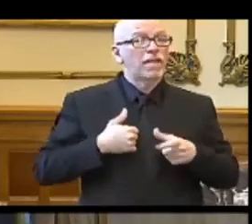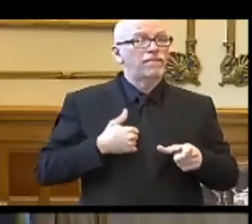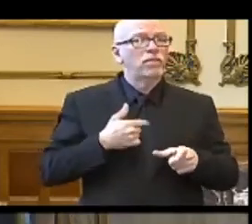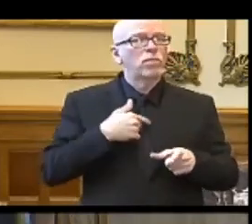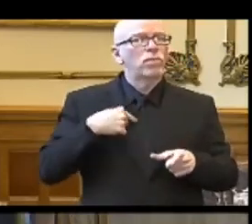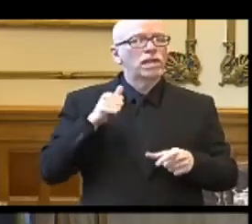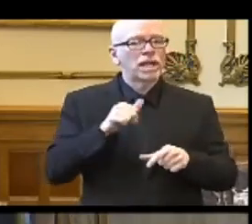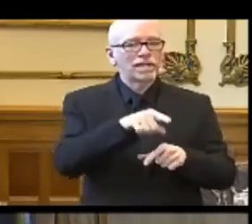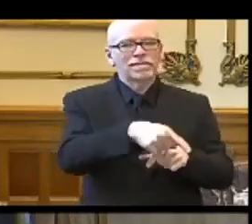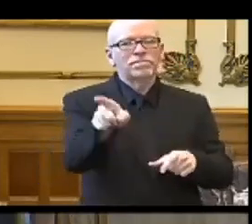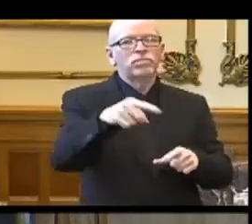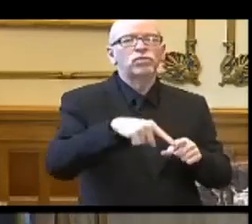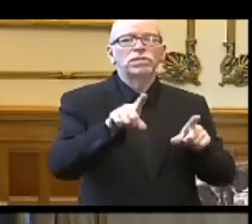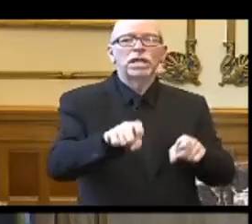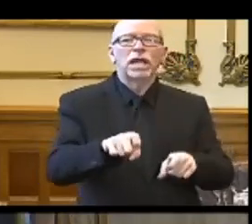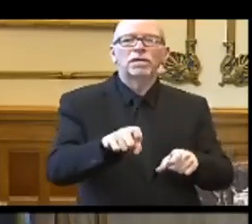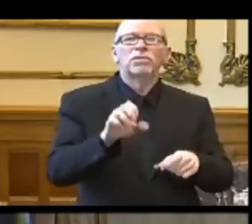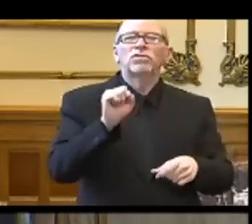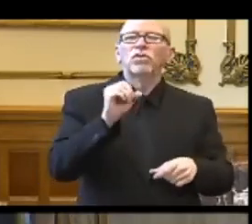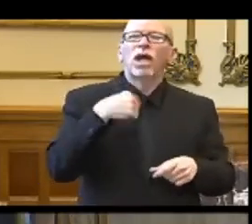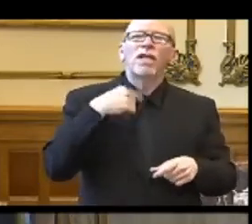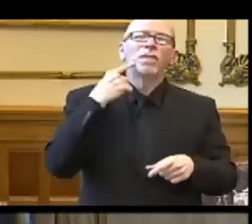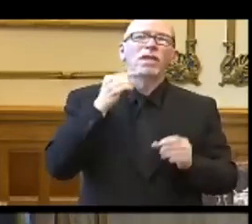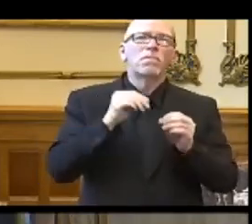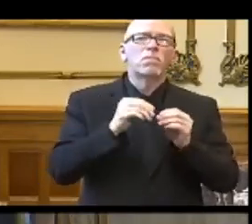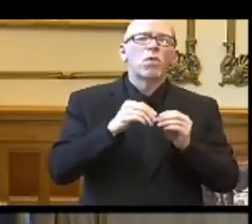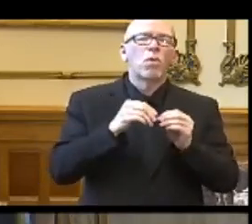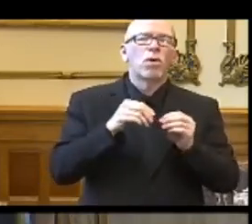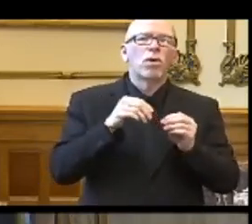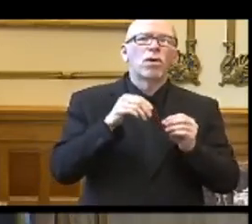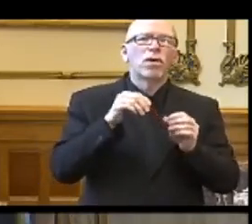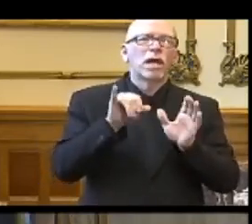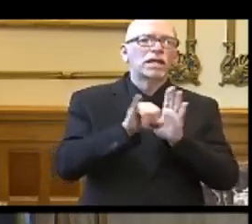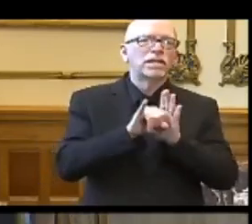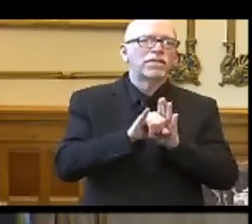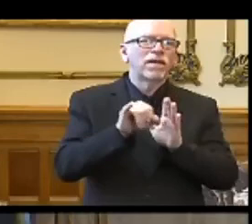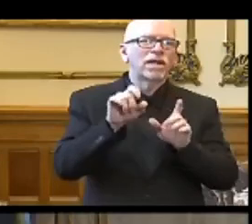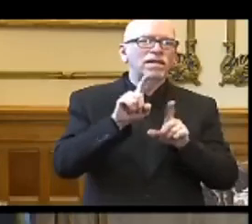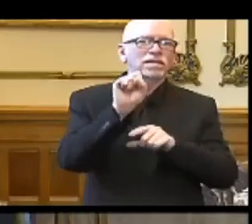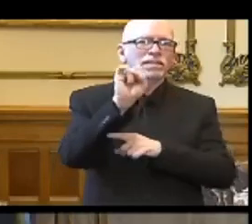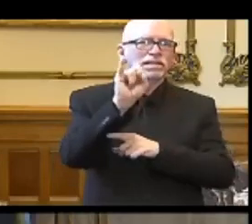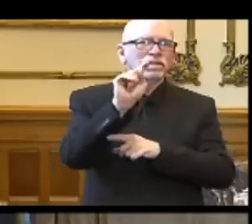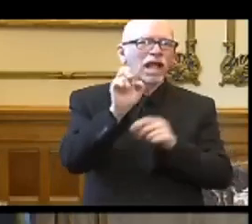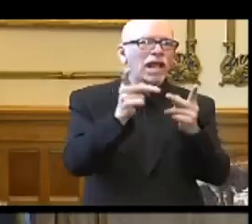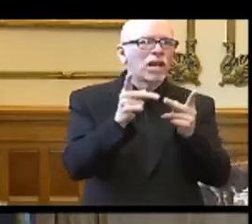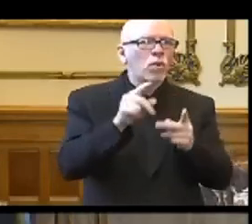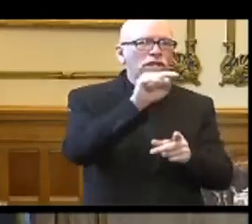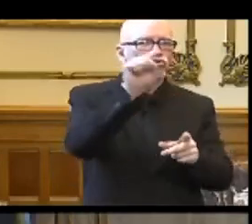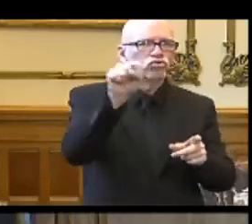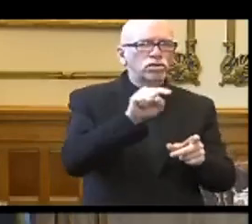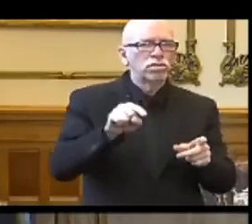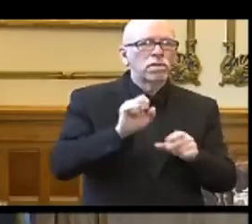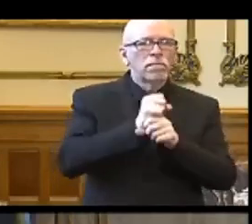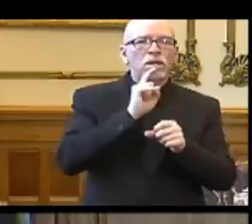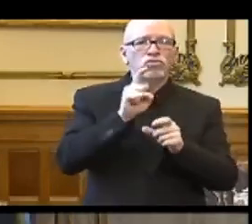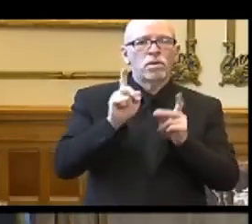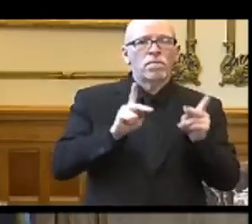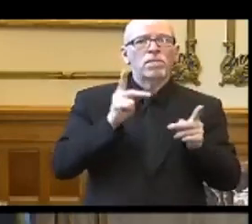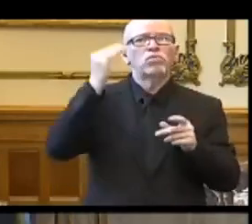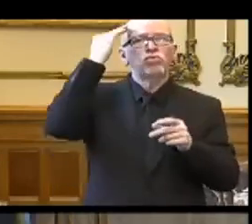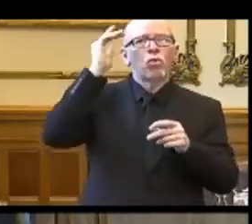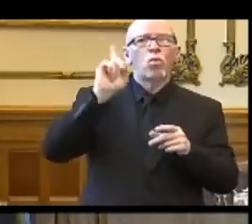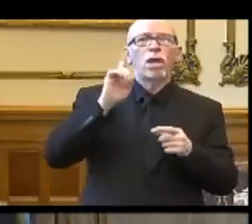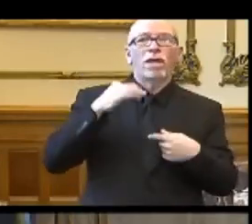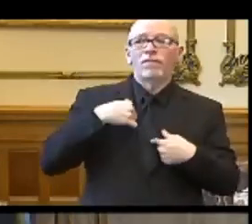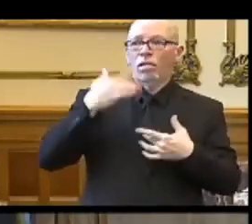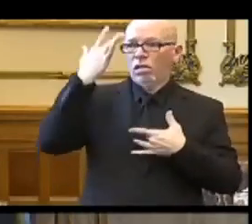can send them to get tested. So I think it's more about maybe identifying those sites and making sure that individuals are aware of where they can